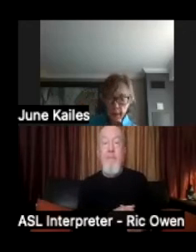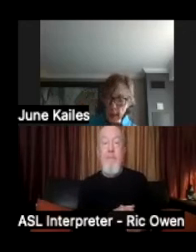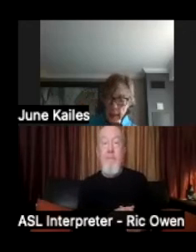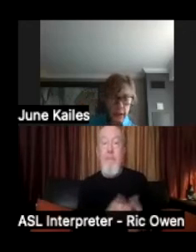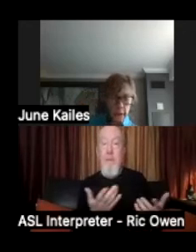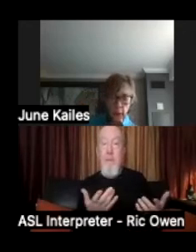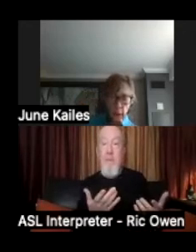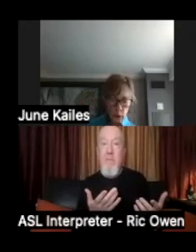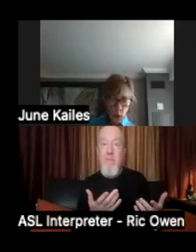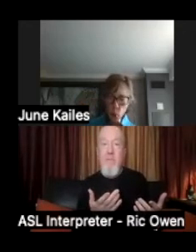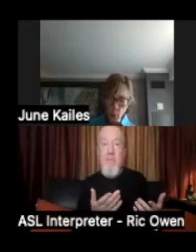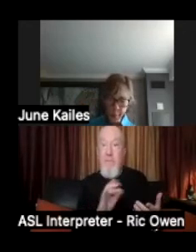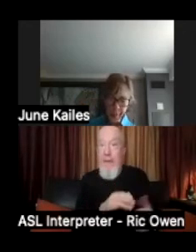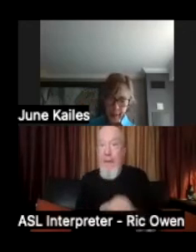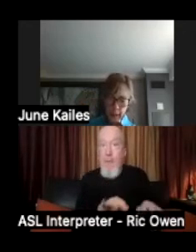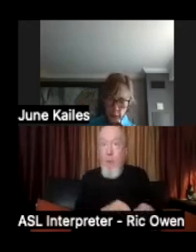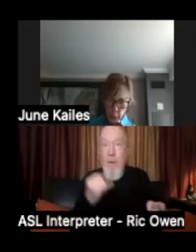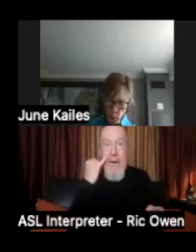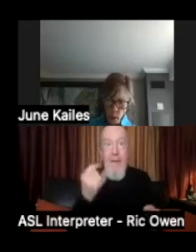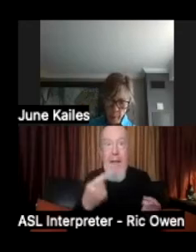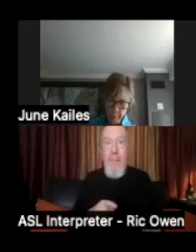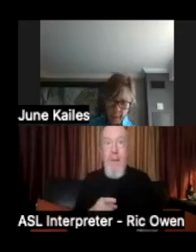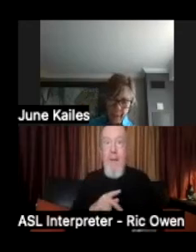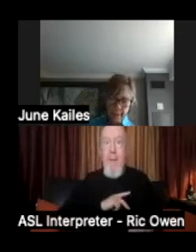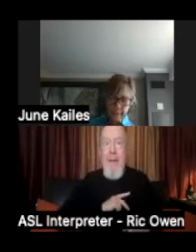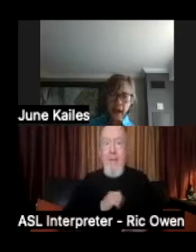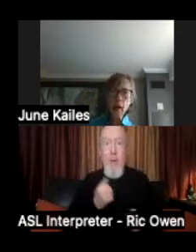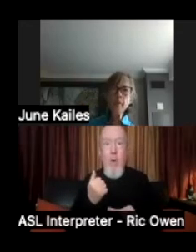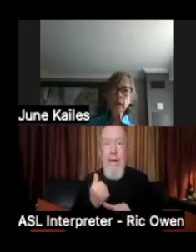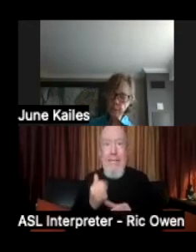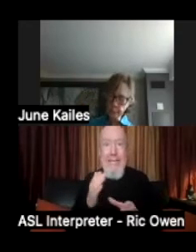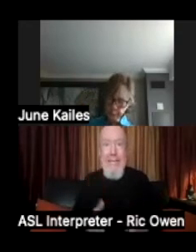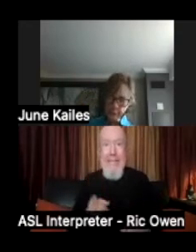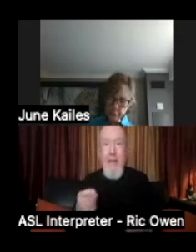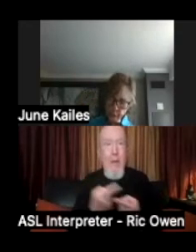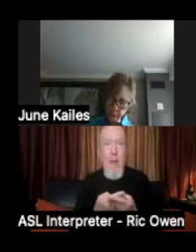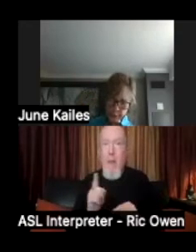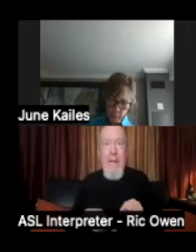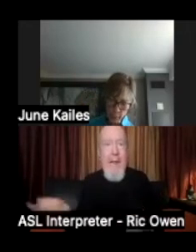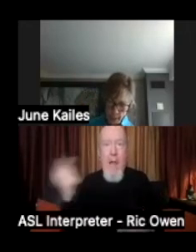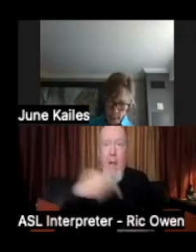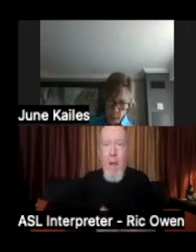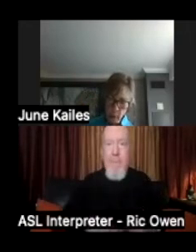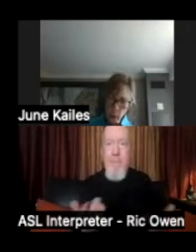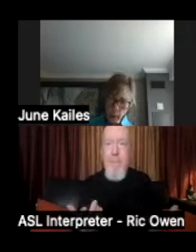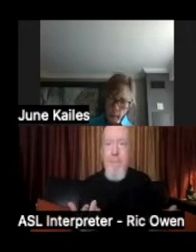Pedro's attendants don't or can't show up. There's got to be a specific list